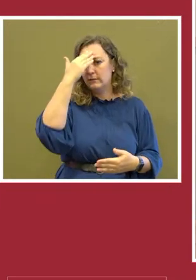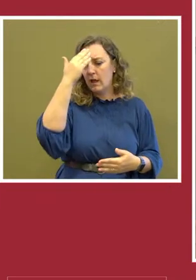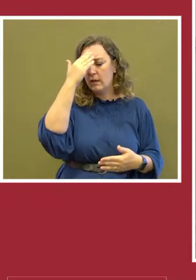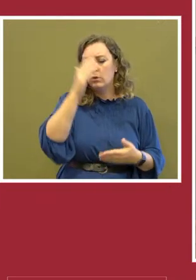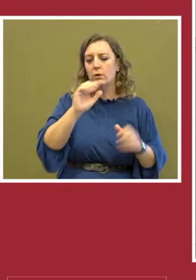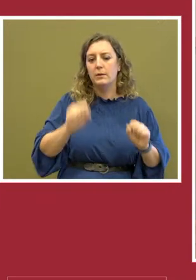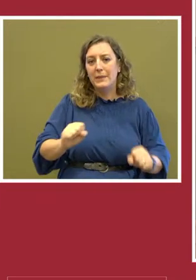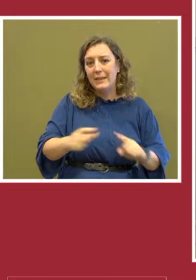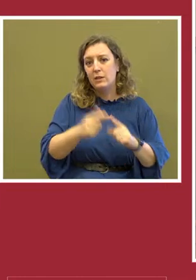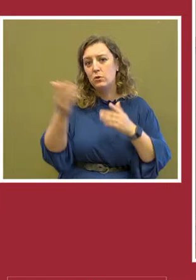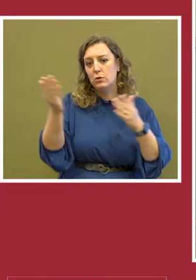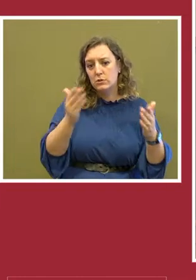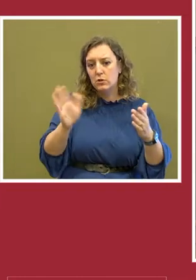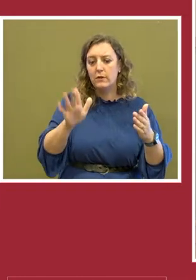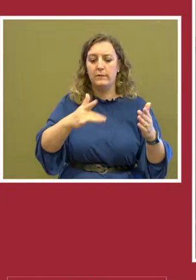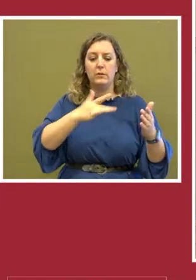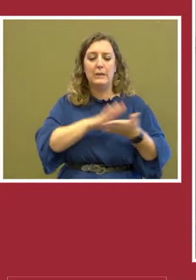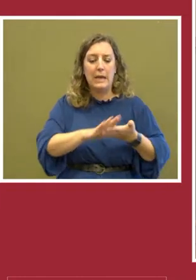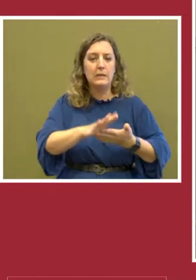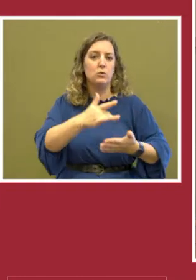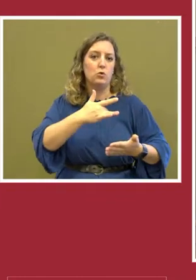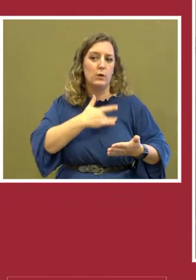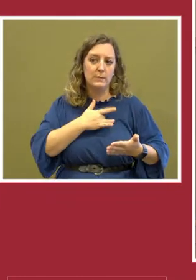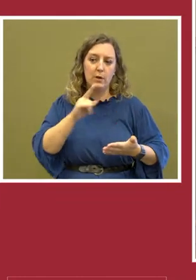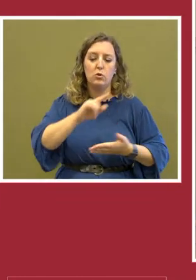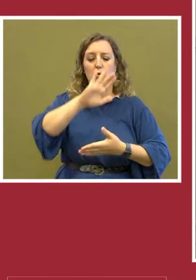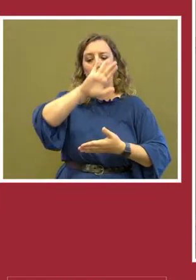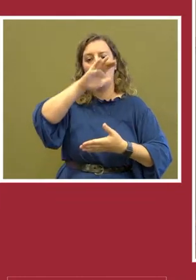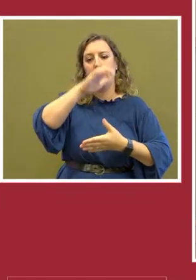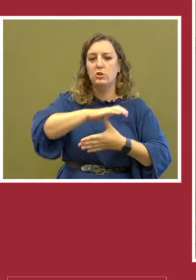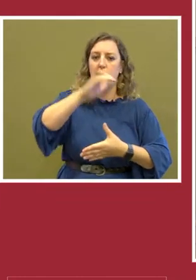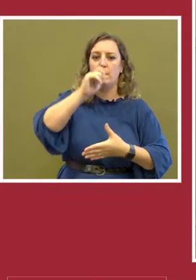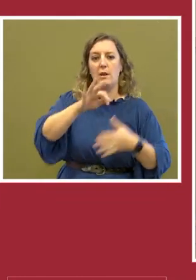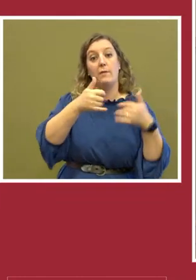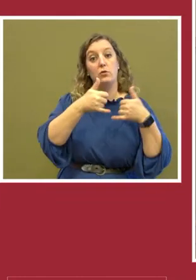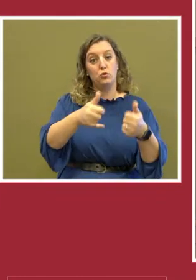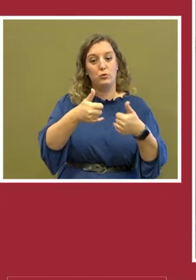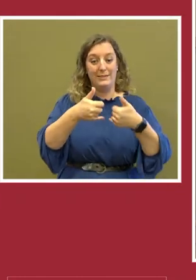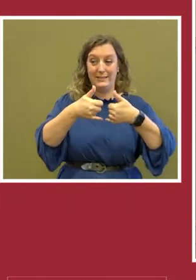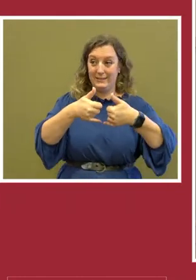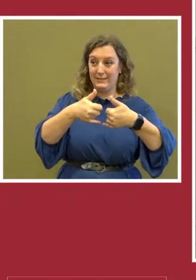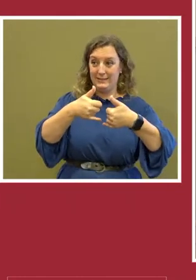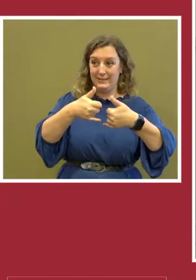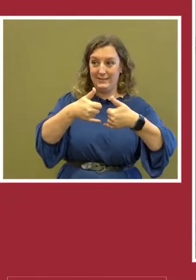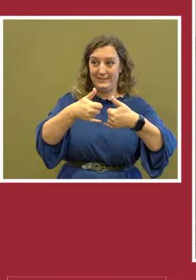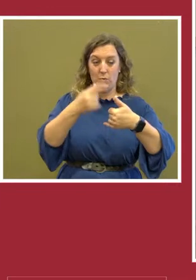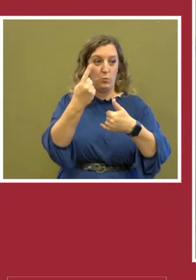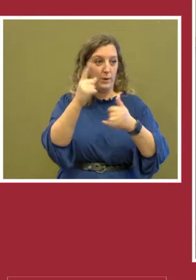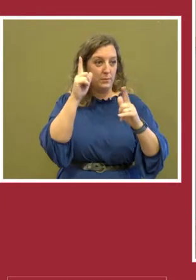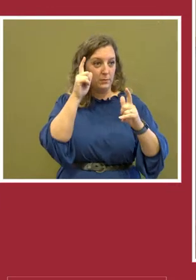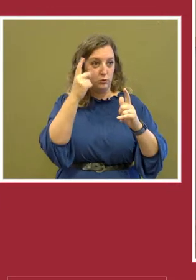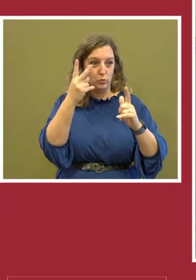and your incredible spirit. You are the heart of Mountain View. The Champion for Students Award. Let's get a photo or two.